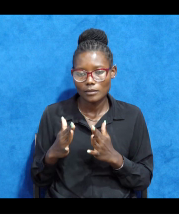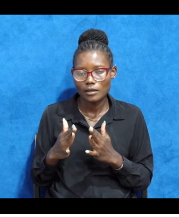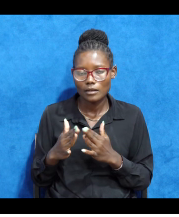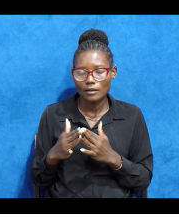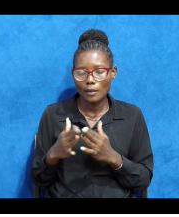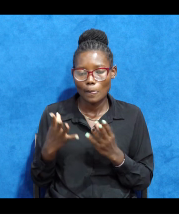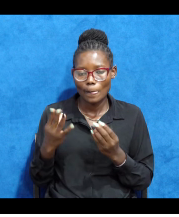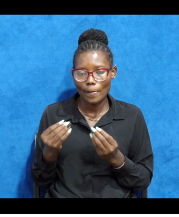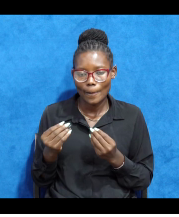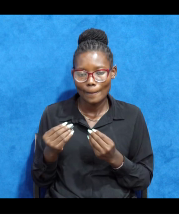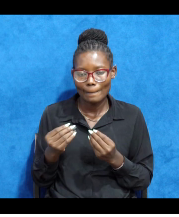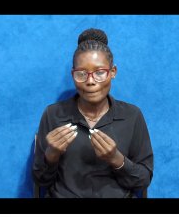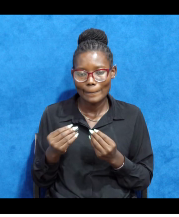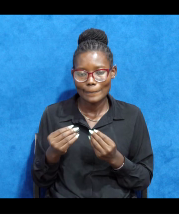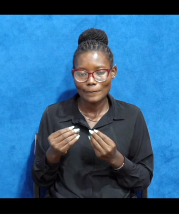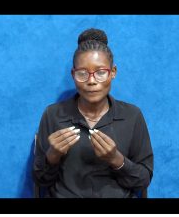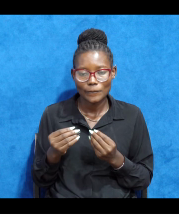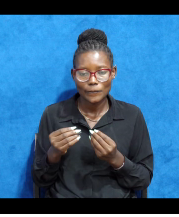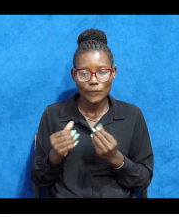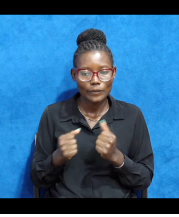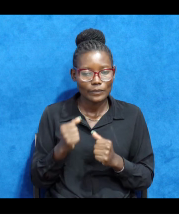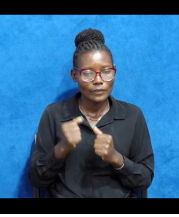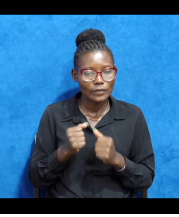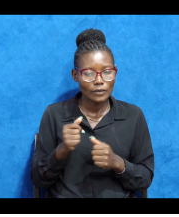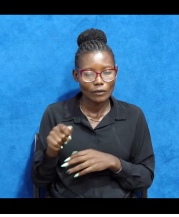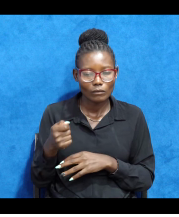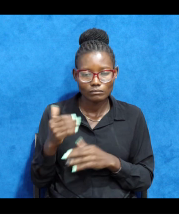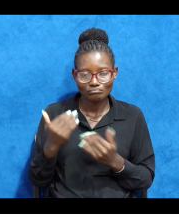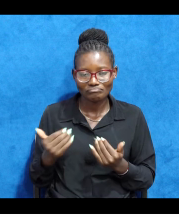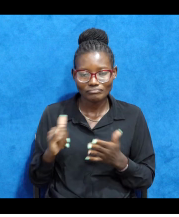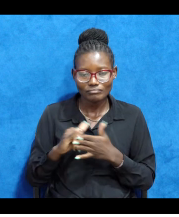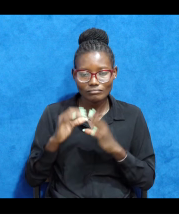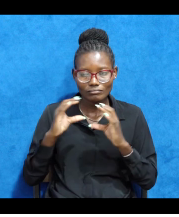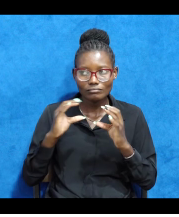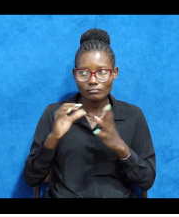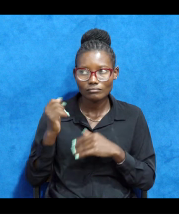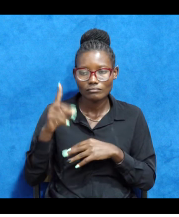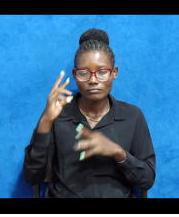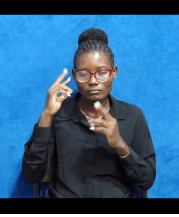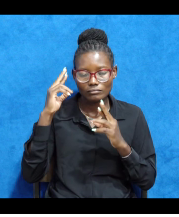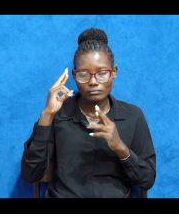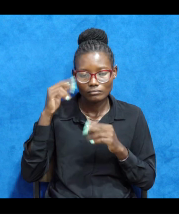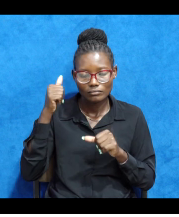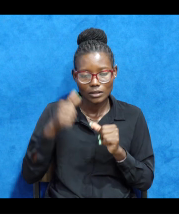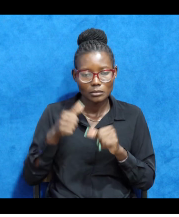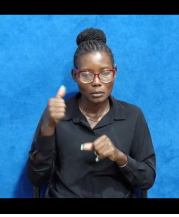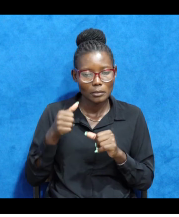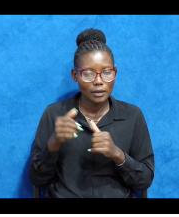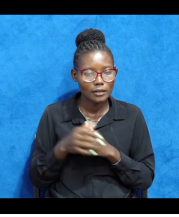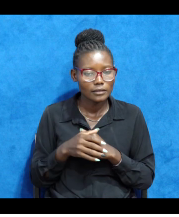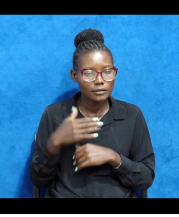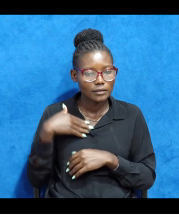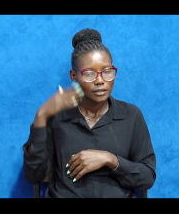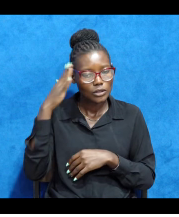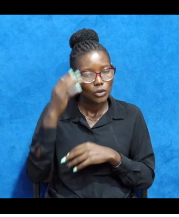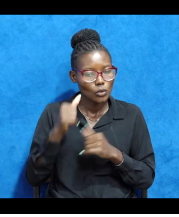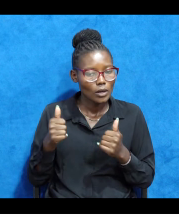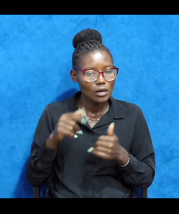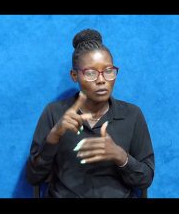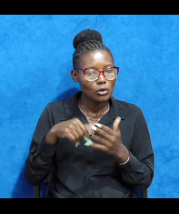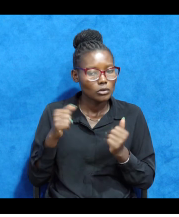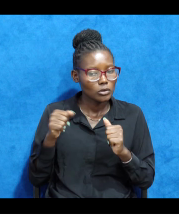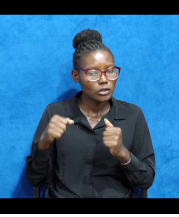weaknesses, and we can cue with an exercise instead of just with our words, right? So if I know I have an athlete